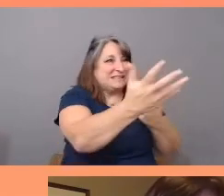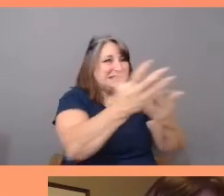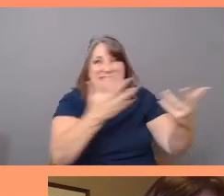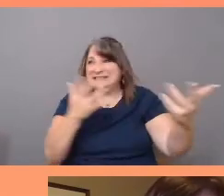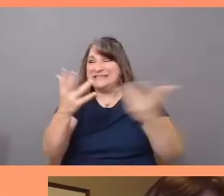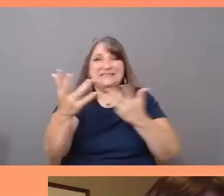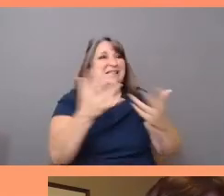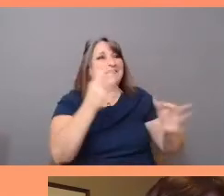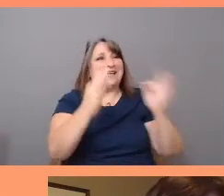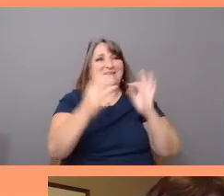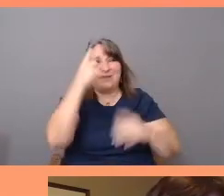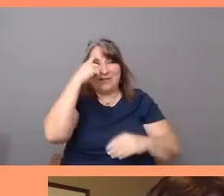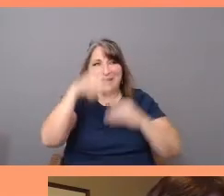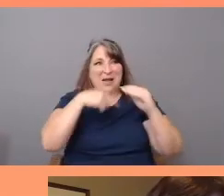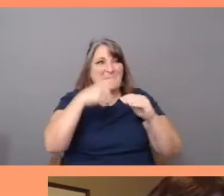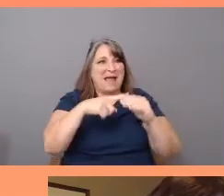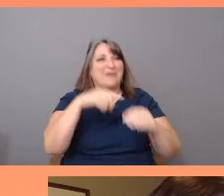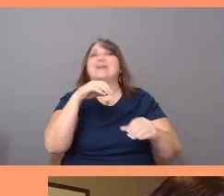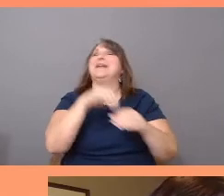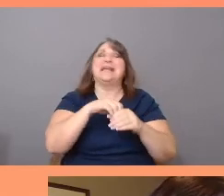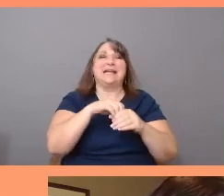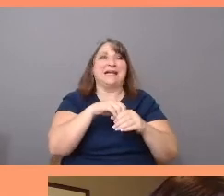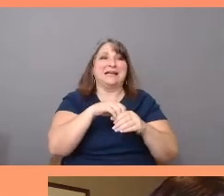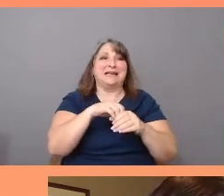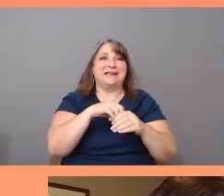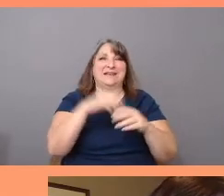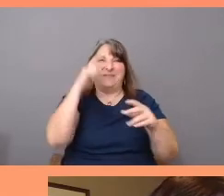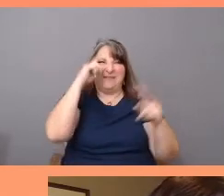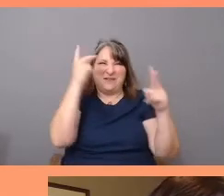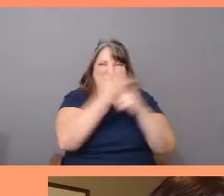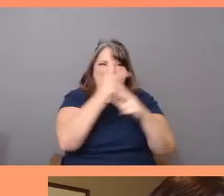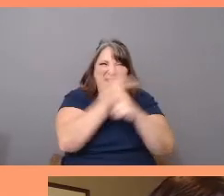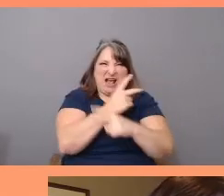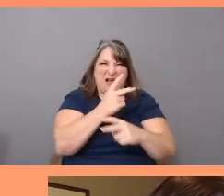about it in the sort of, again, map something out in 3